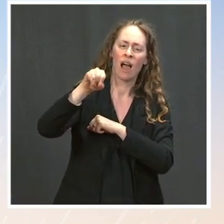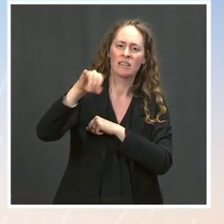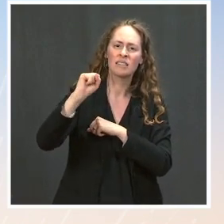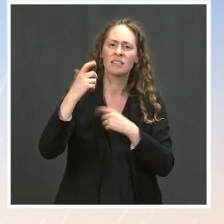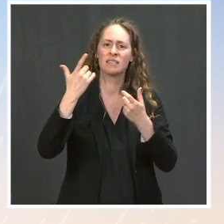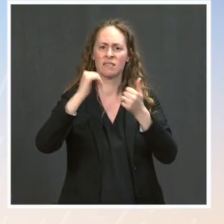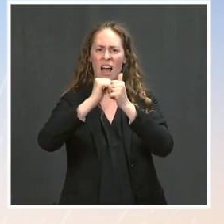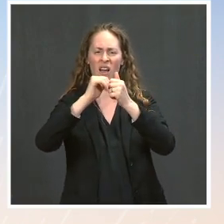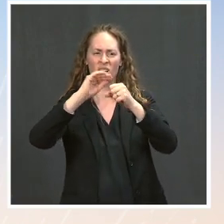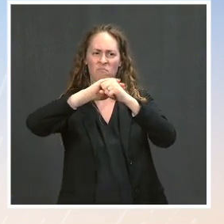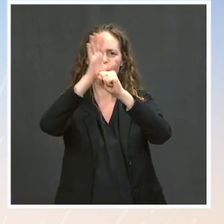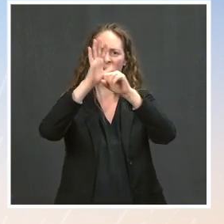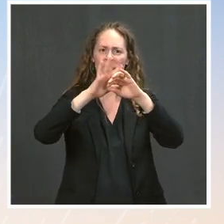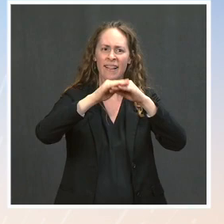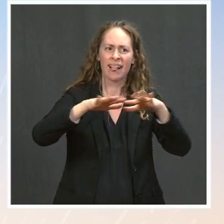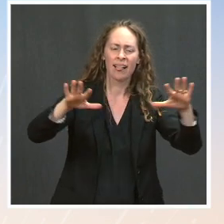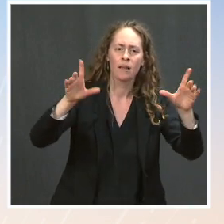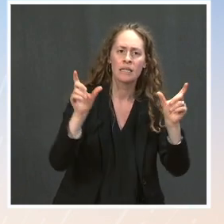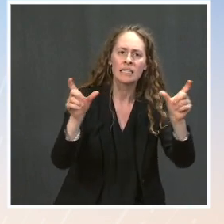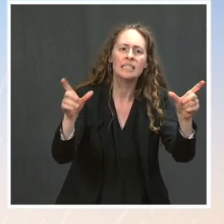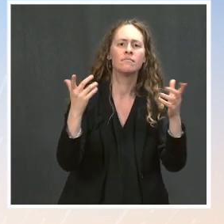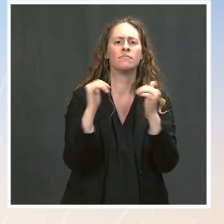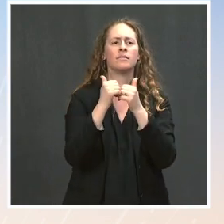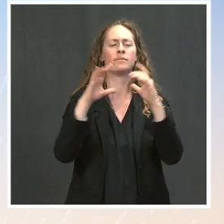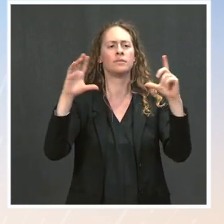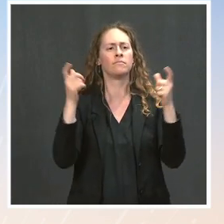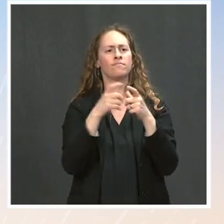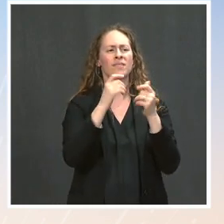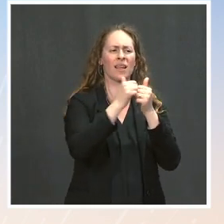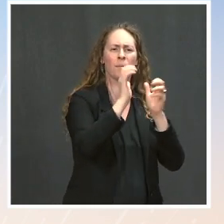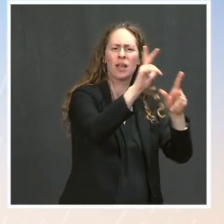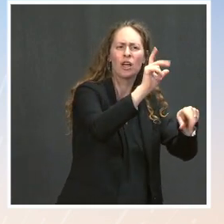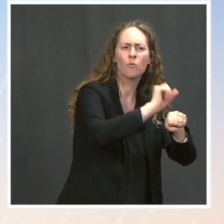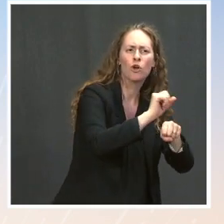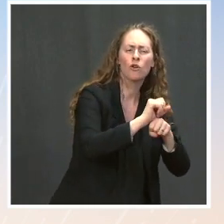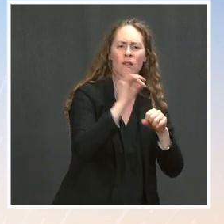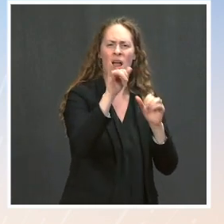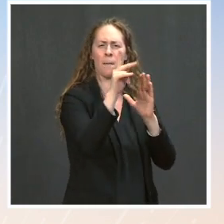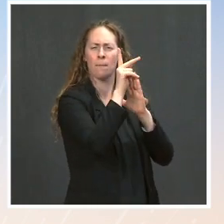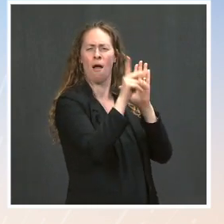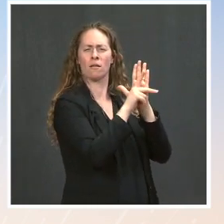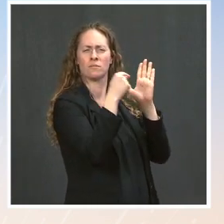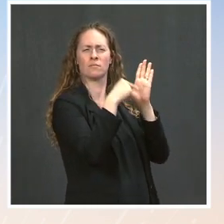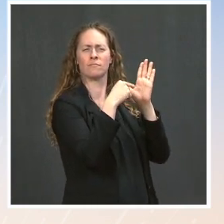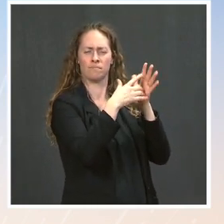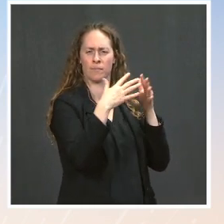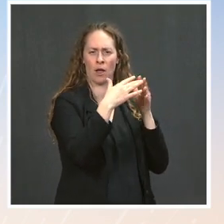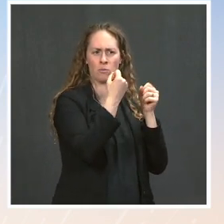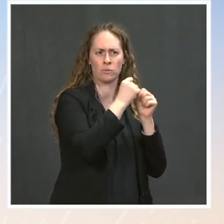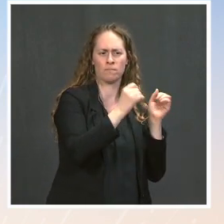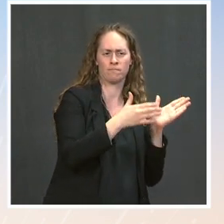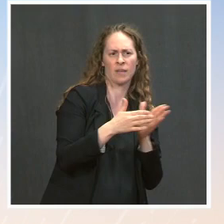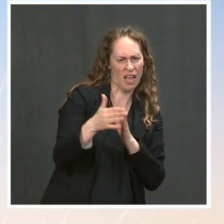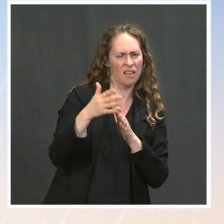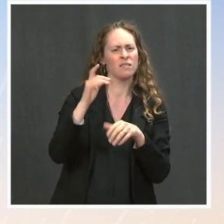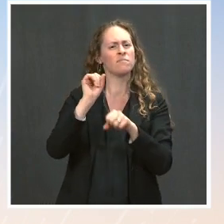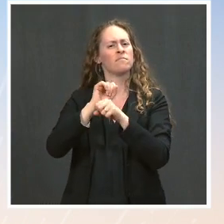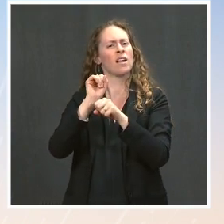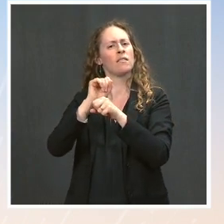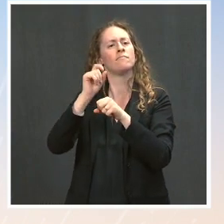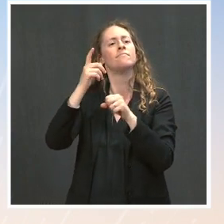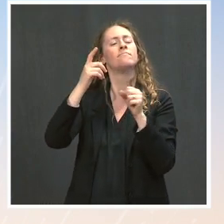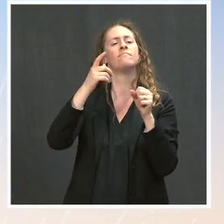work. A lot of those policies he's proposed, whether it's the American Rescue Plan or the American Jobs Plan, are supported by the vast majority of the American